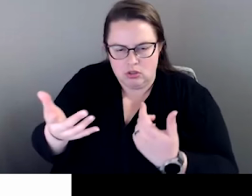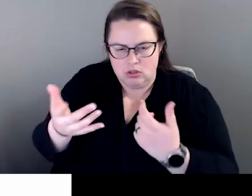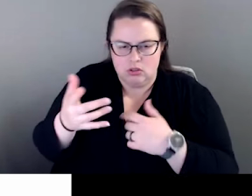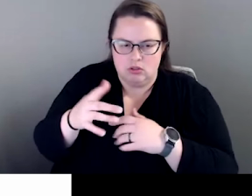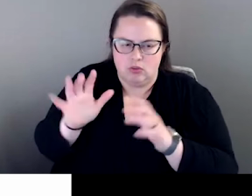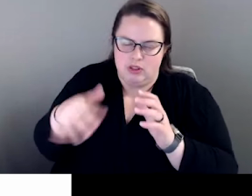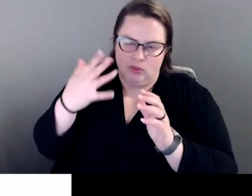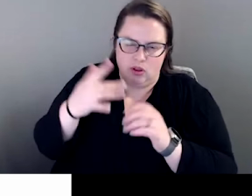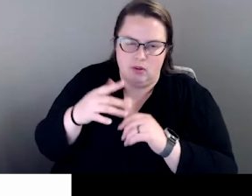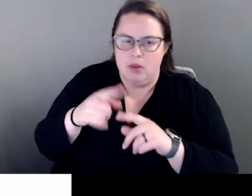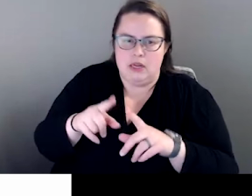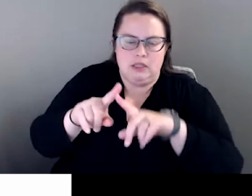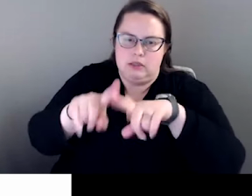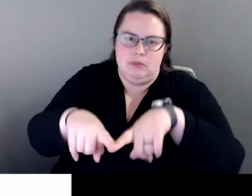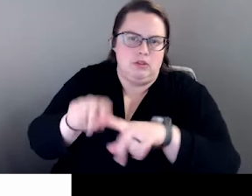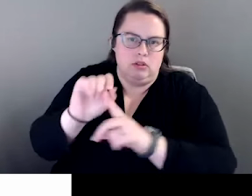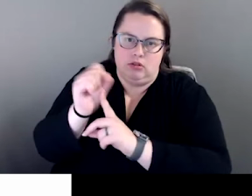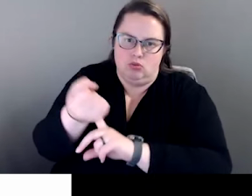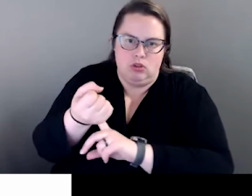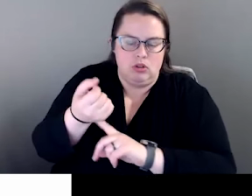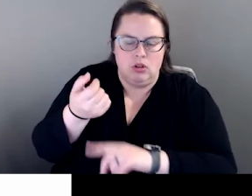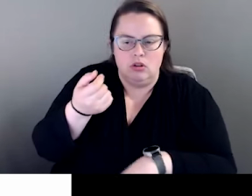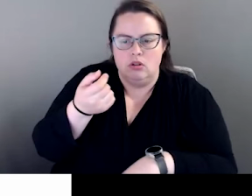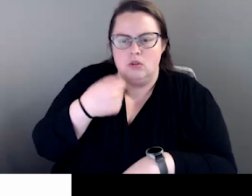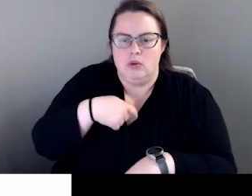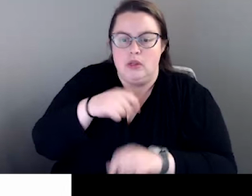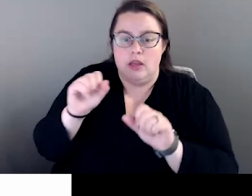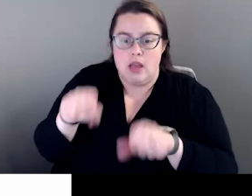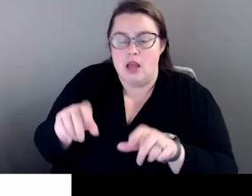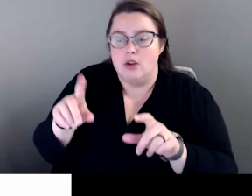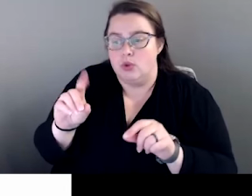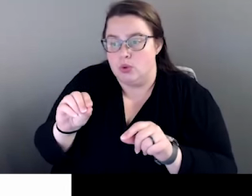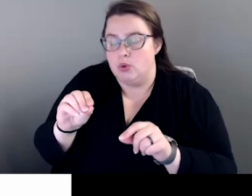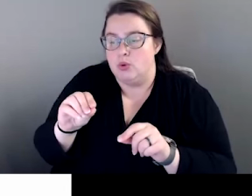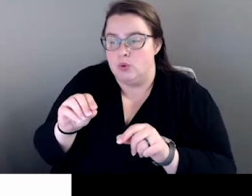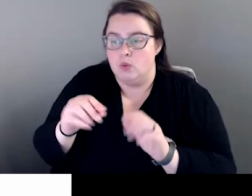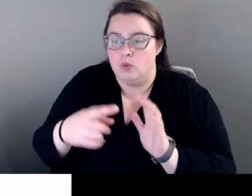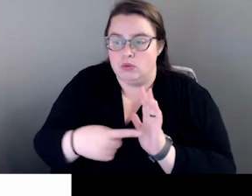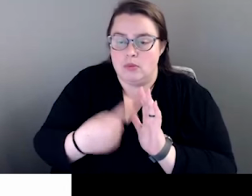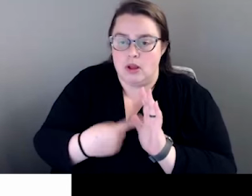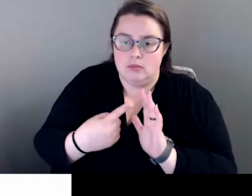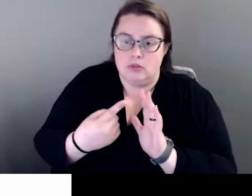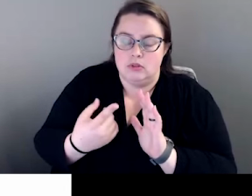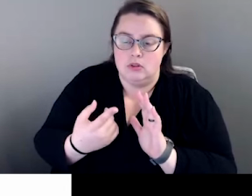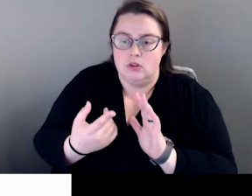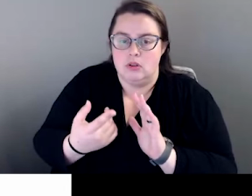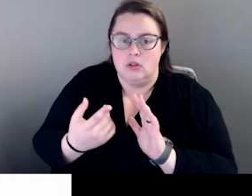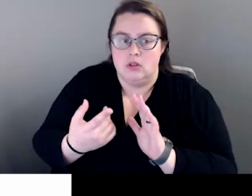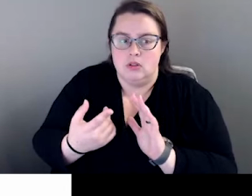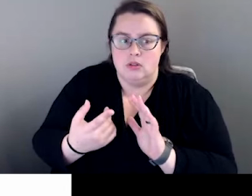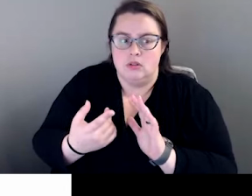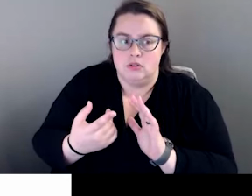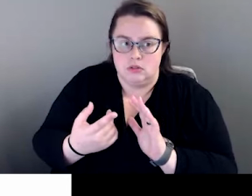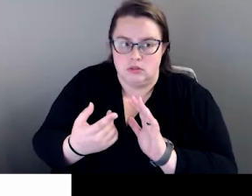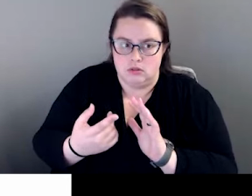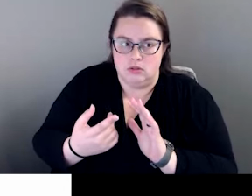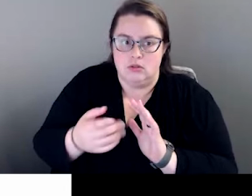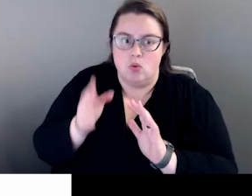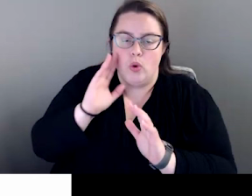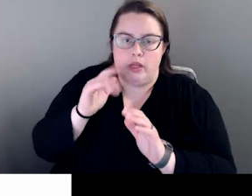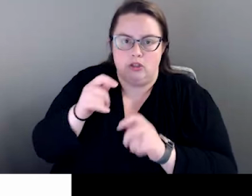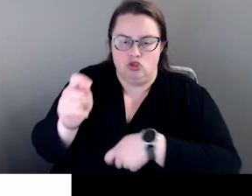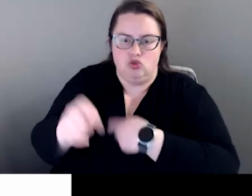it just really depends on the situation, but we could do like sometimes also we'll switch sections for the